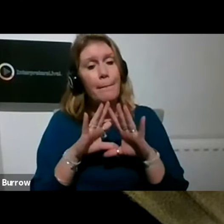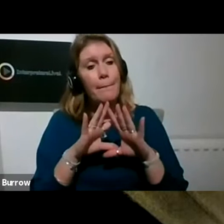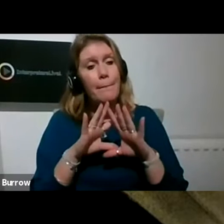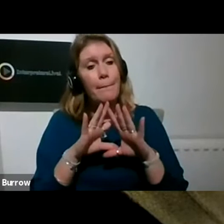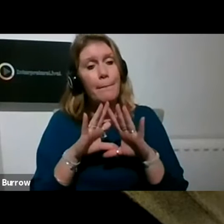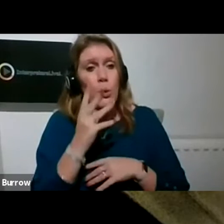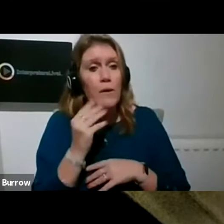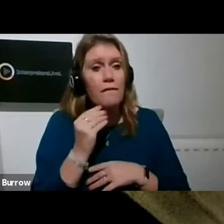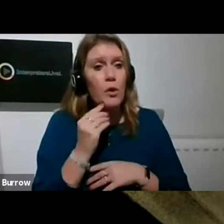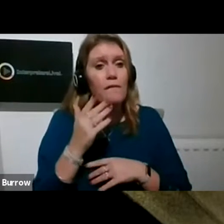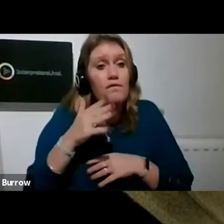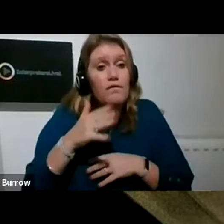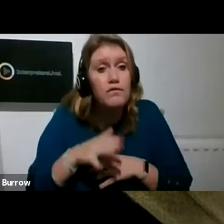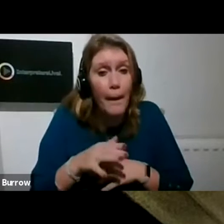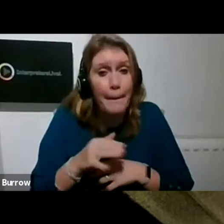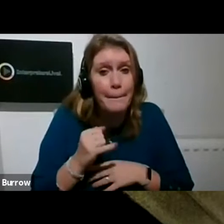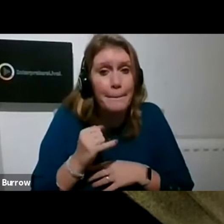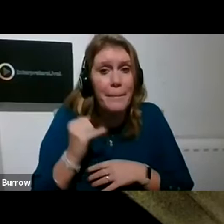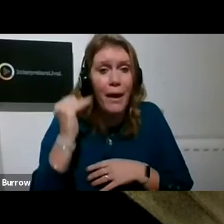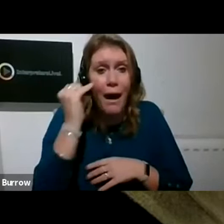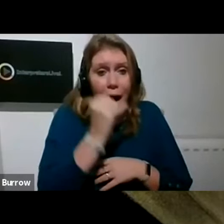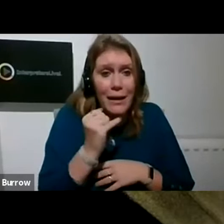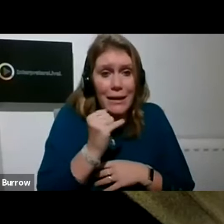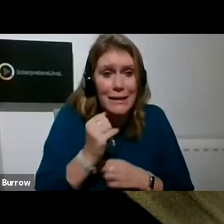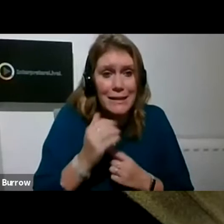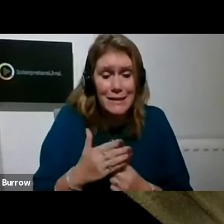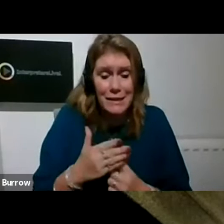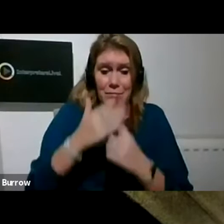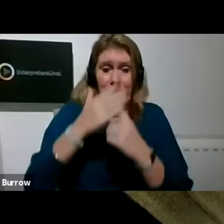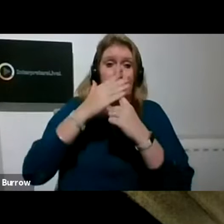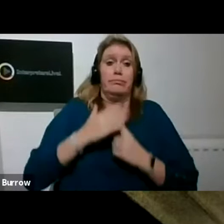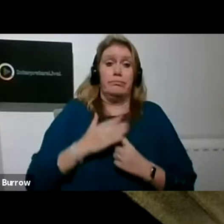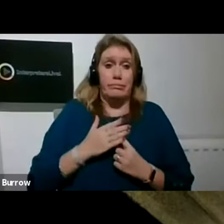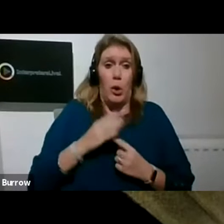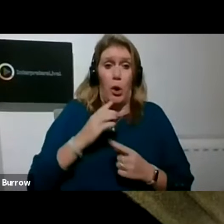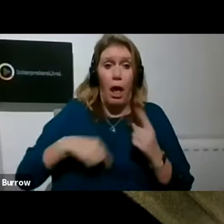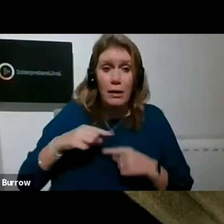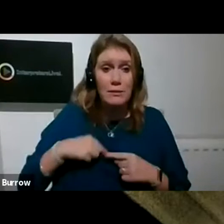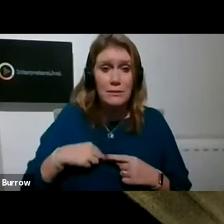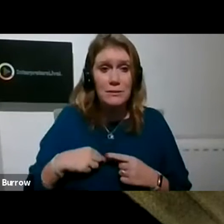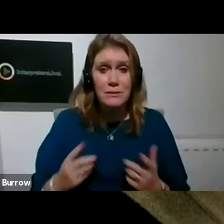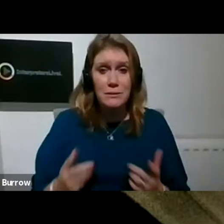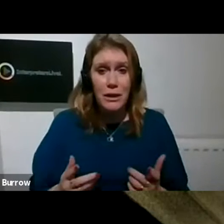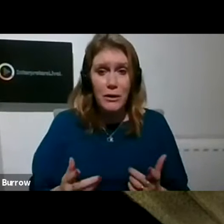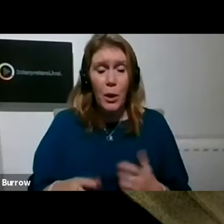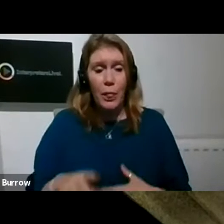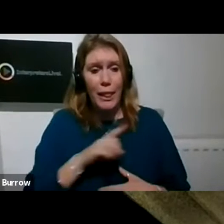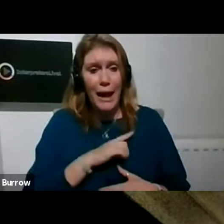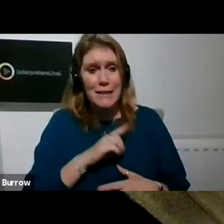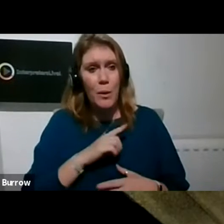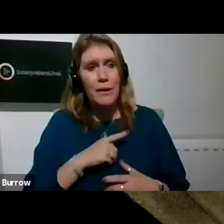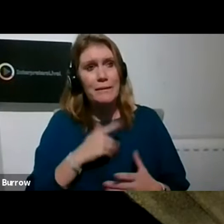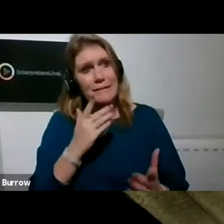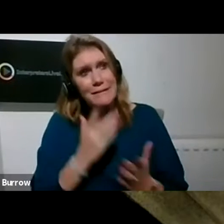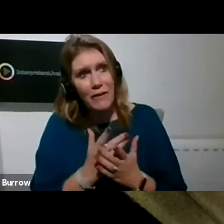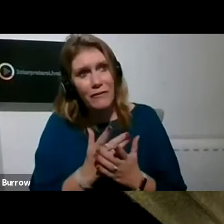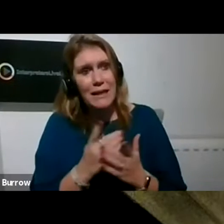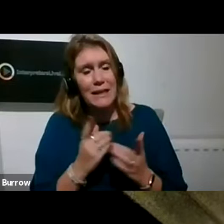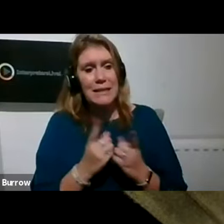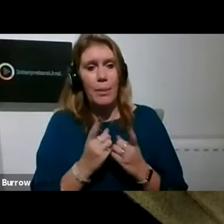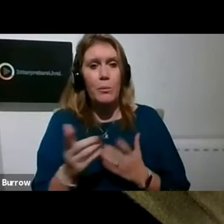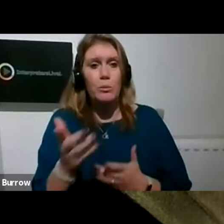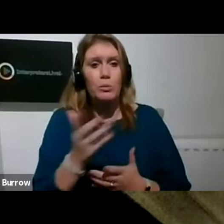foisted on us rather than to make something ugly with it. So that was definitely something that we talked to Laura, the